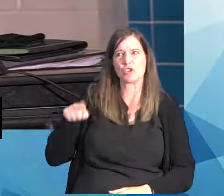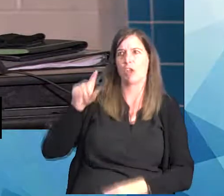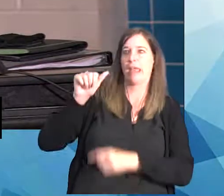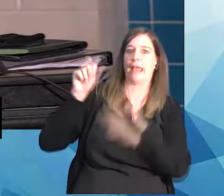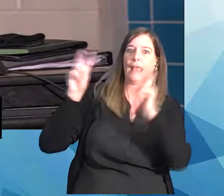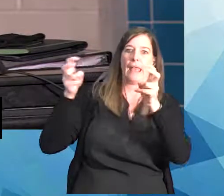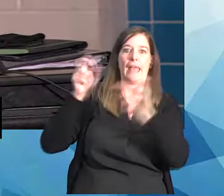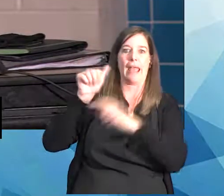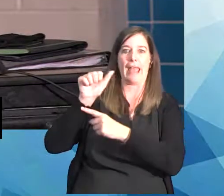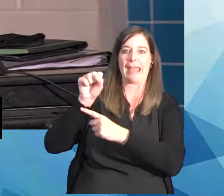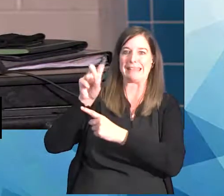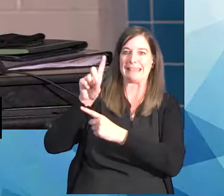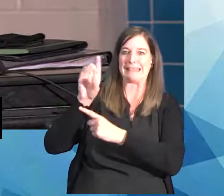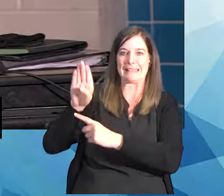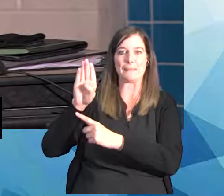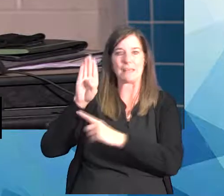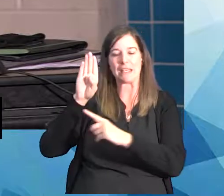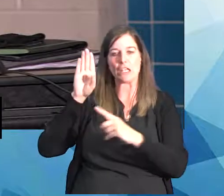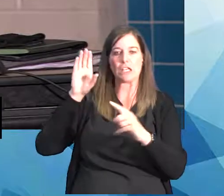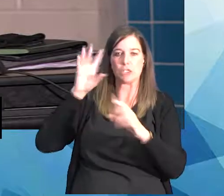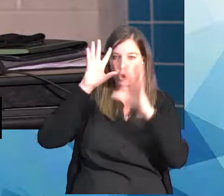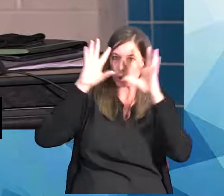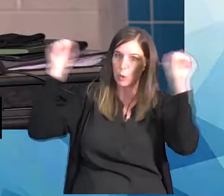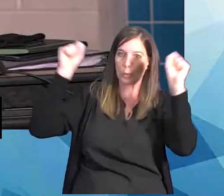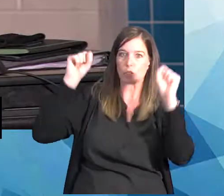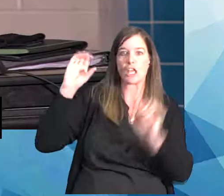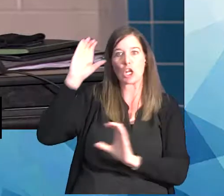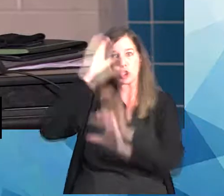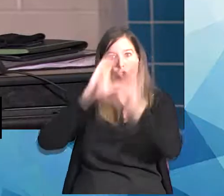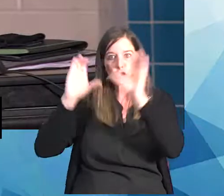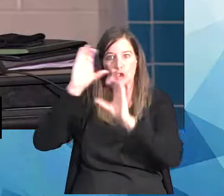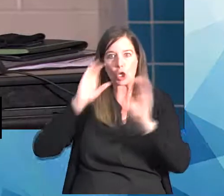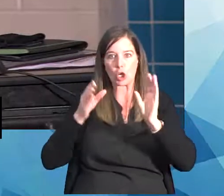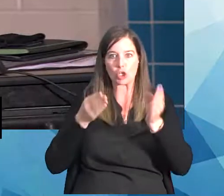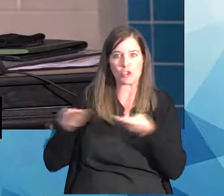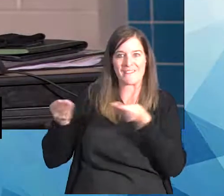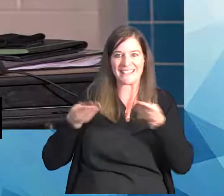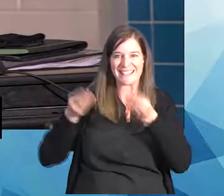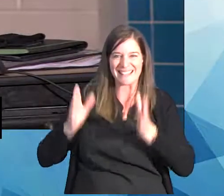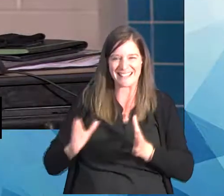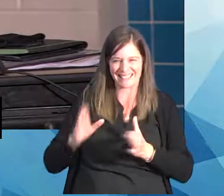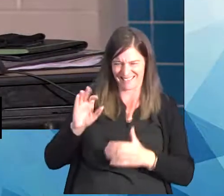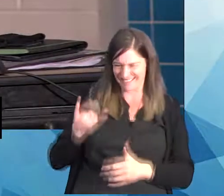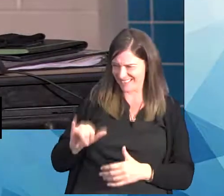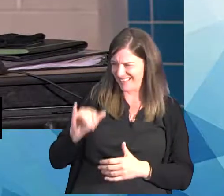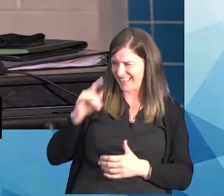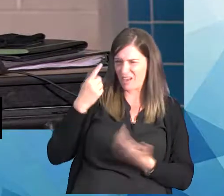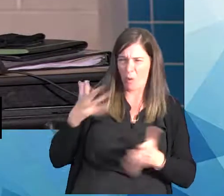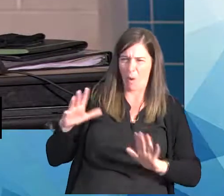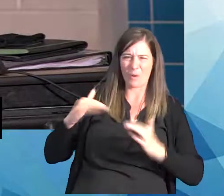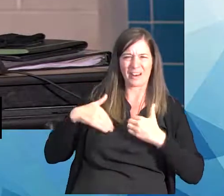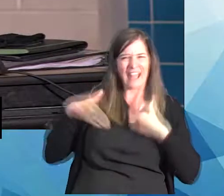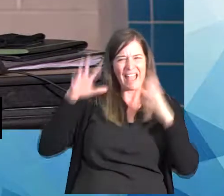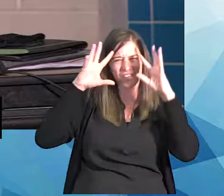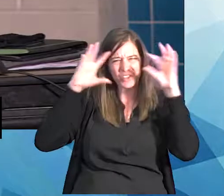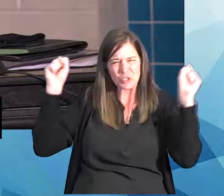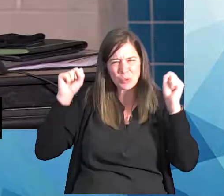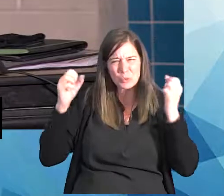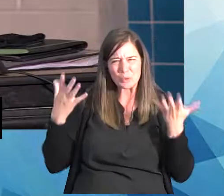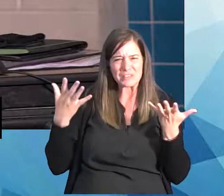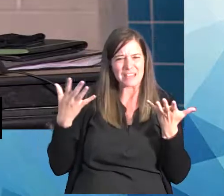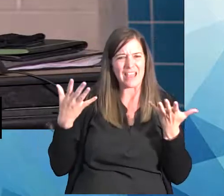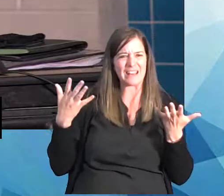facilitator? Isn't that complete? Is she the person who runs the agency and Annette is the token face for